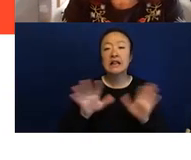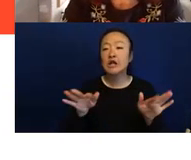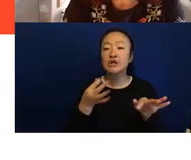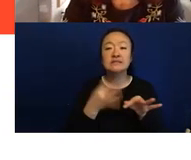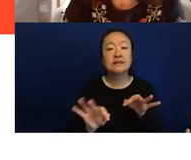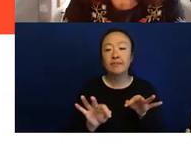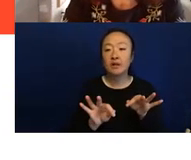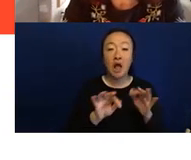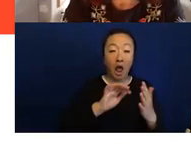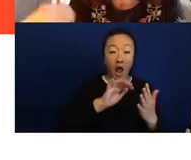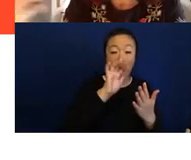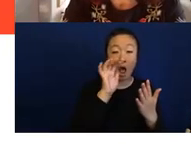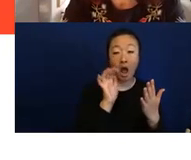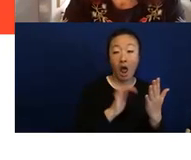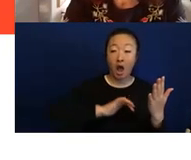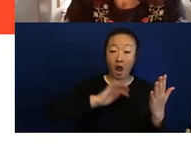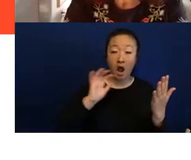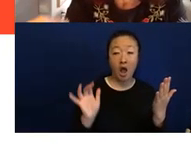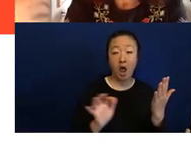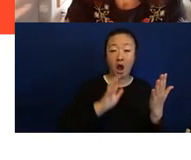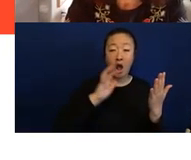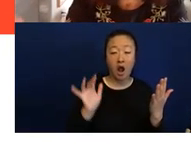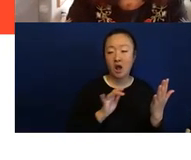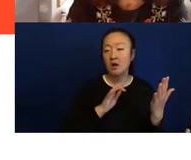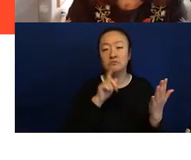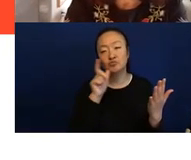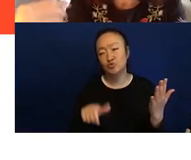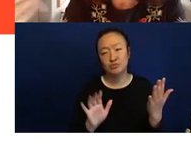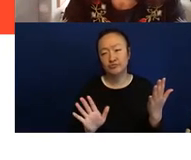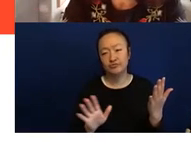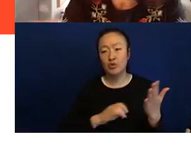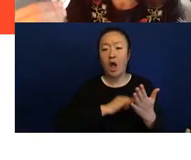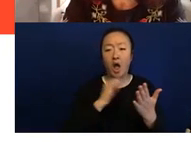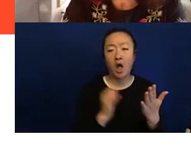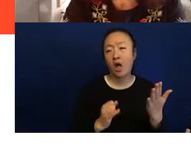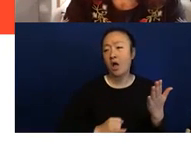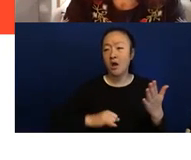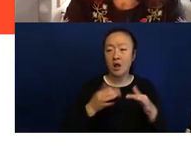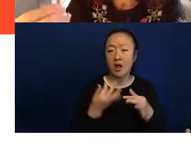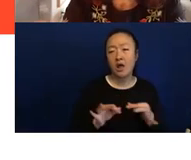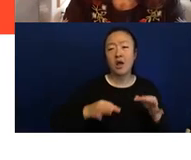an MFA thesis or, art language. You can